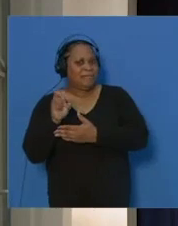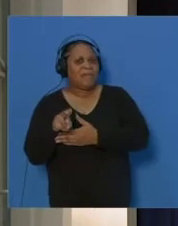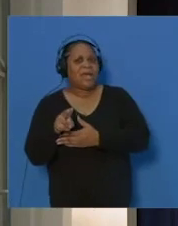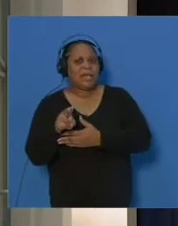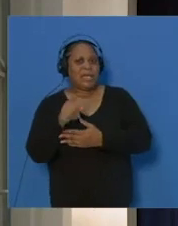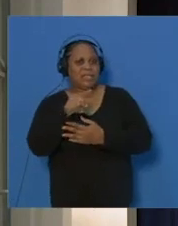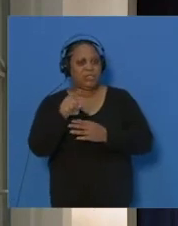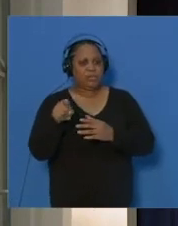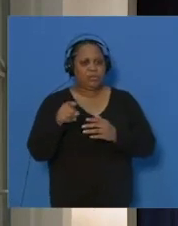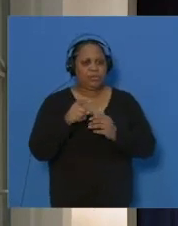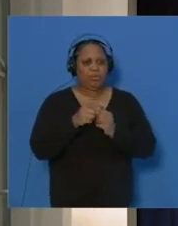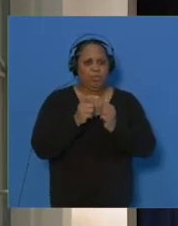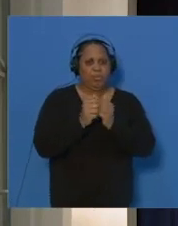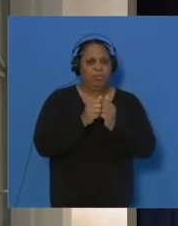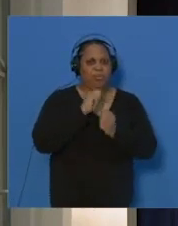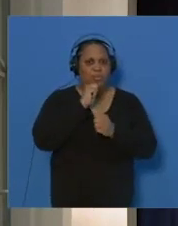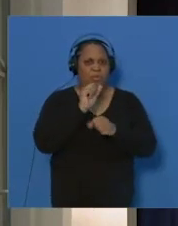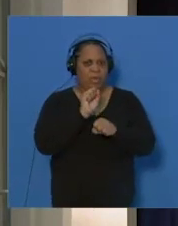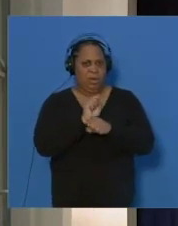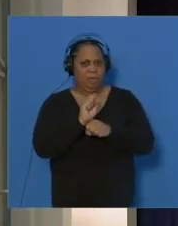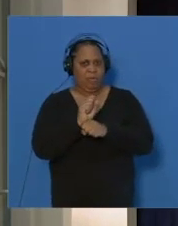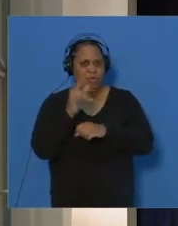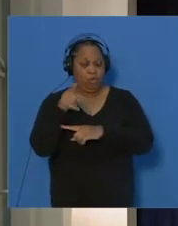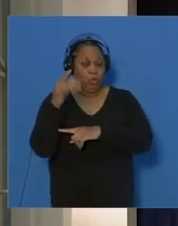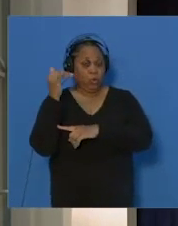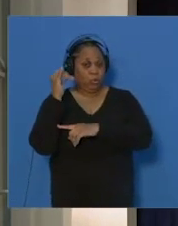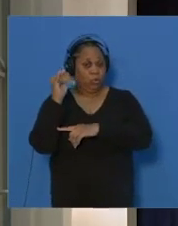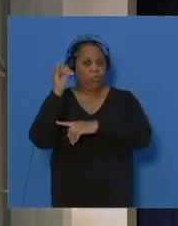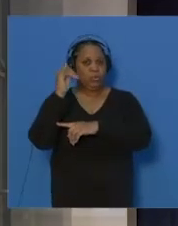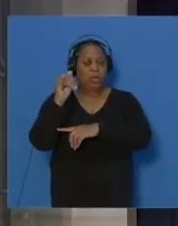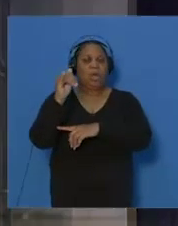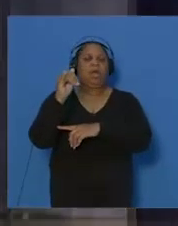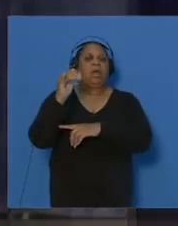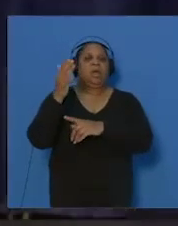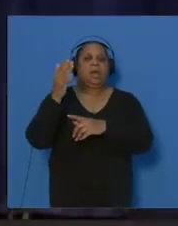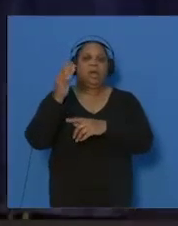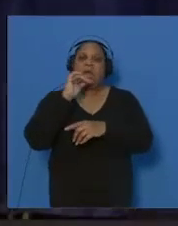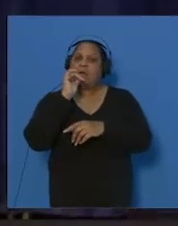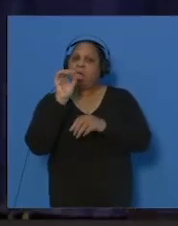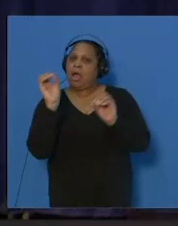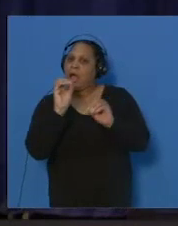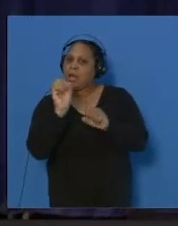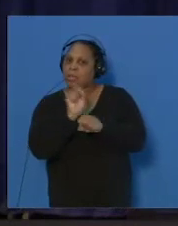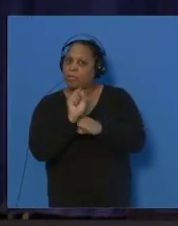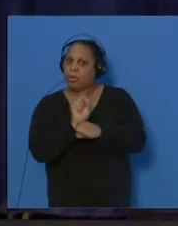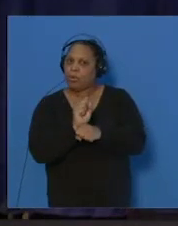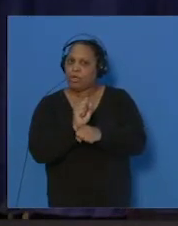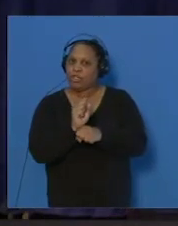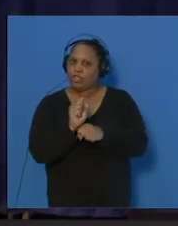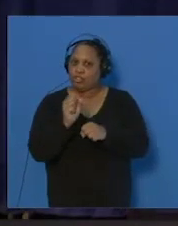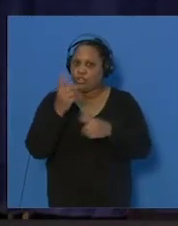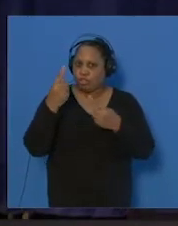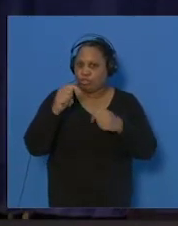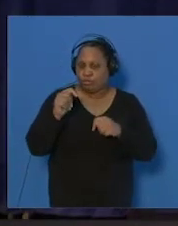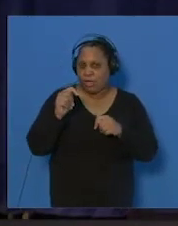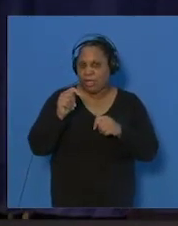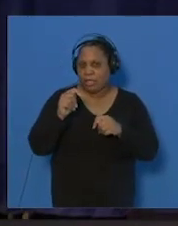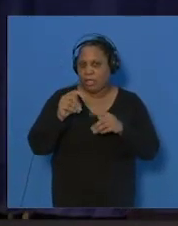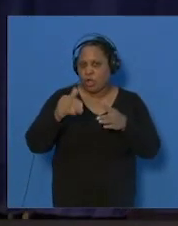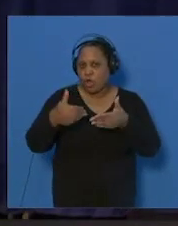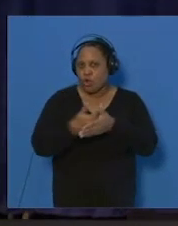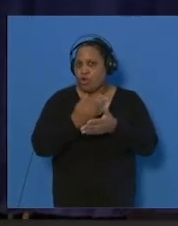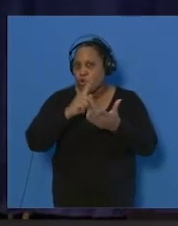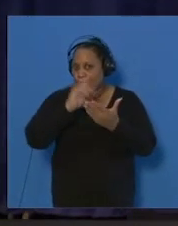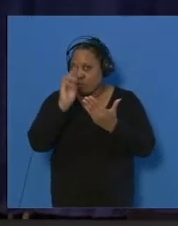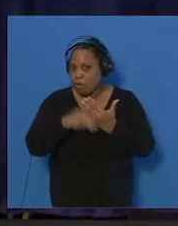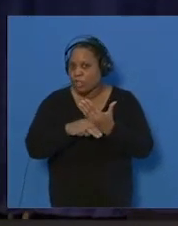likely to be long-term unemployed, has any consideration been given to the idea of engaging them in new infrastructure